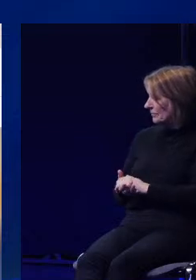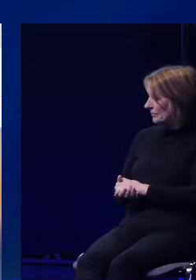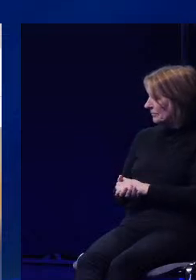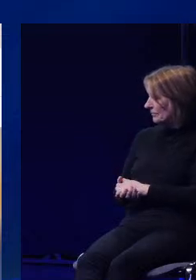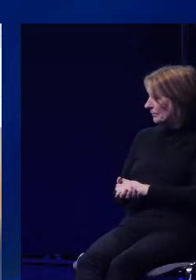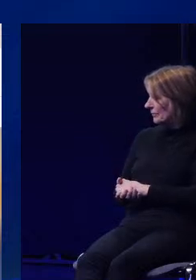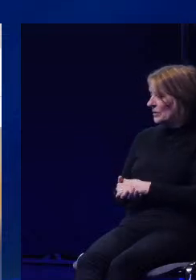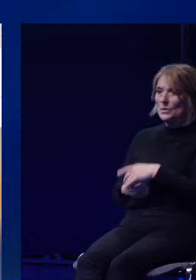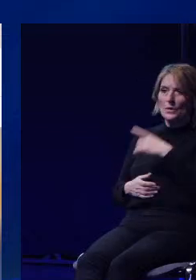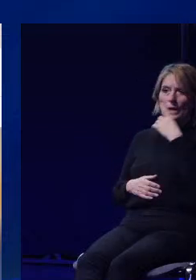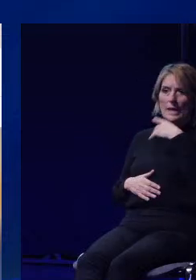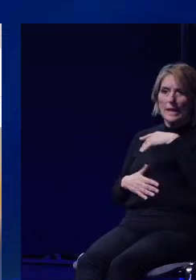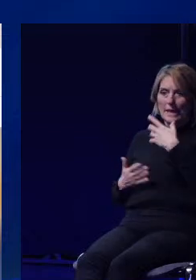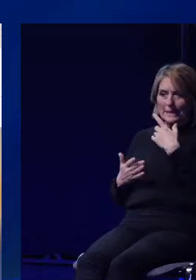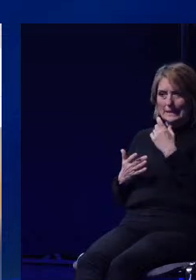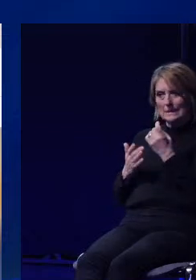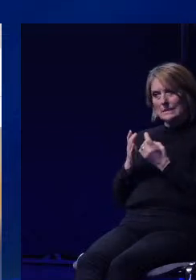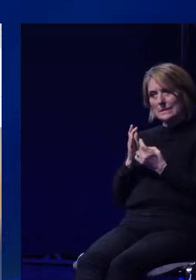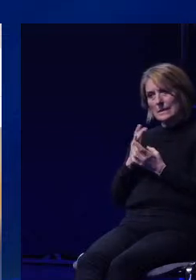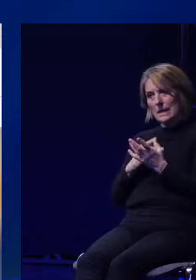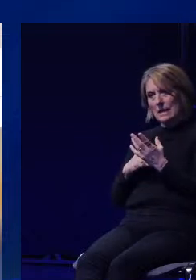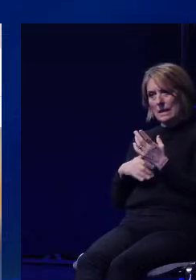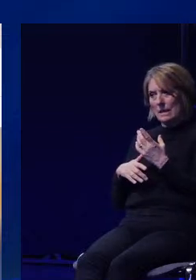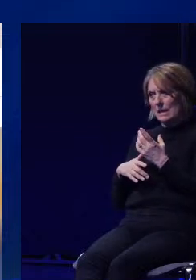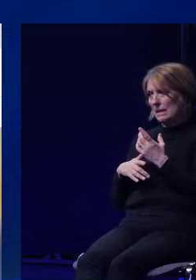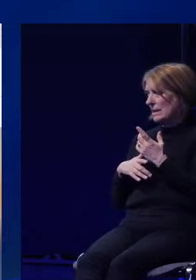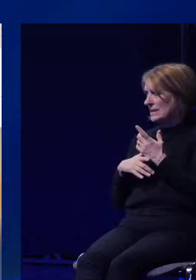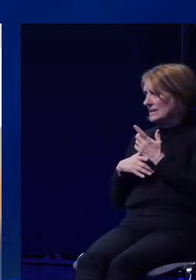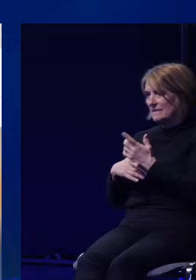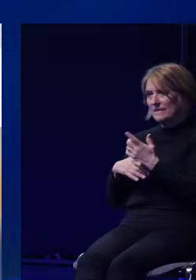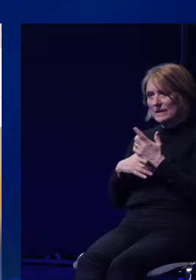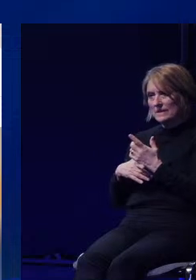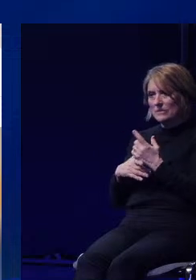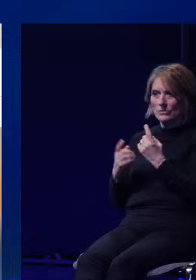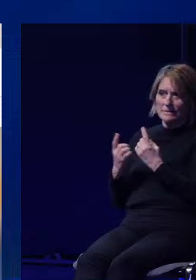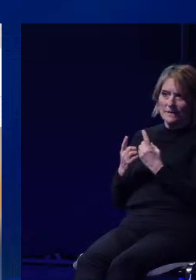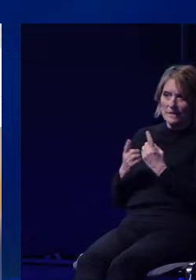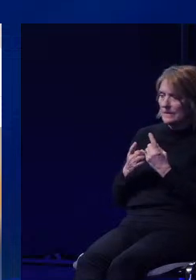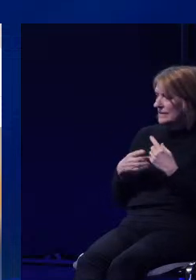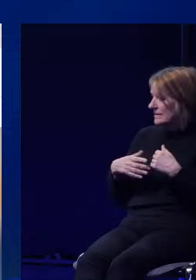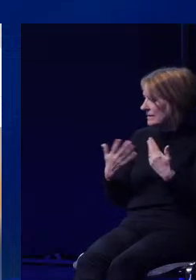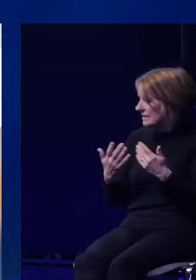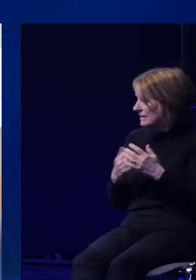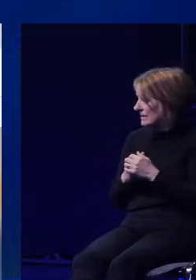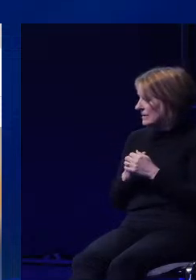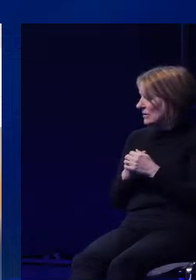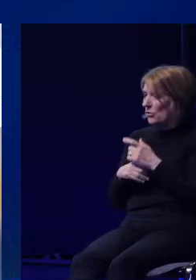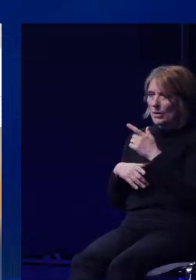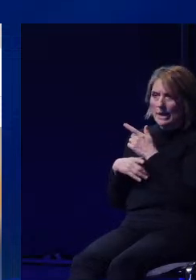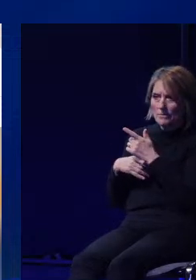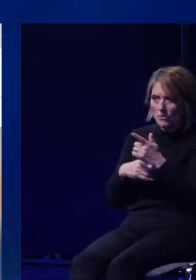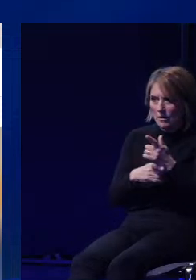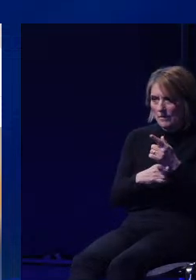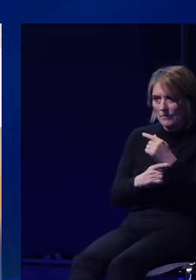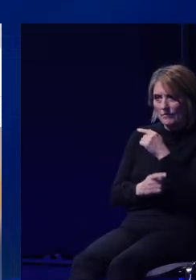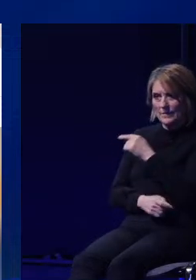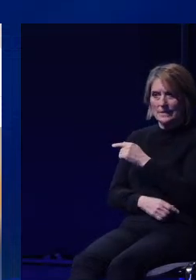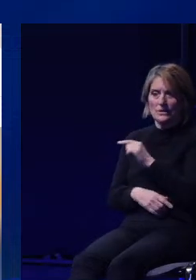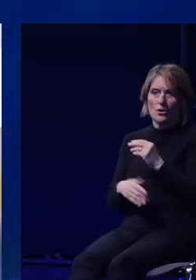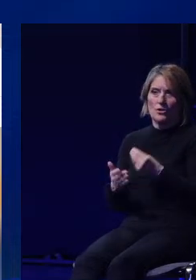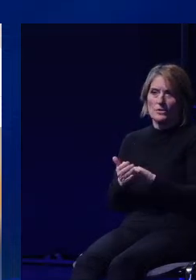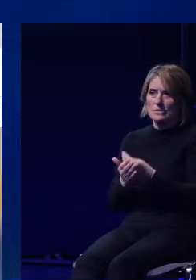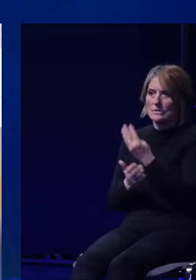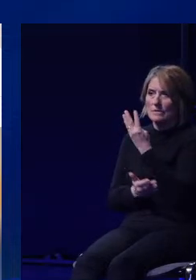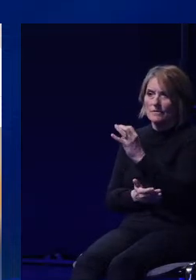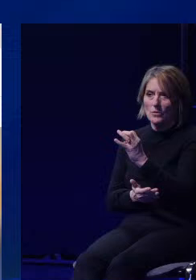any single device, a consumer device, any consumer camera. This one is $40 off of Amazon.